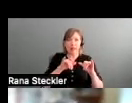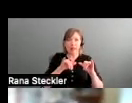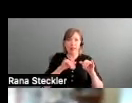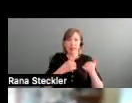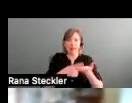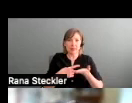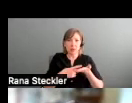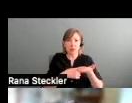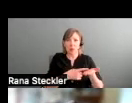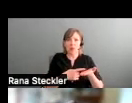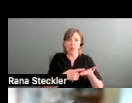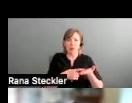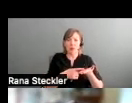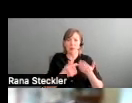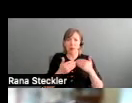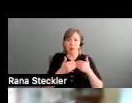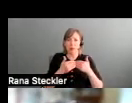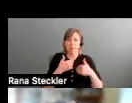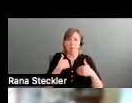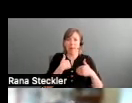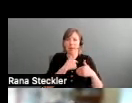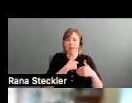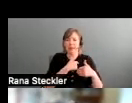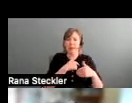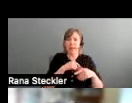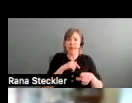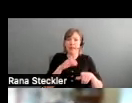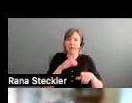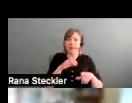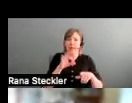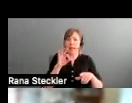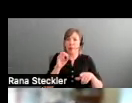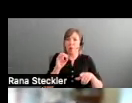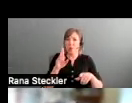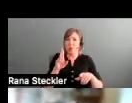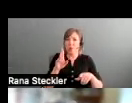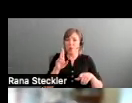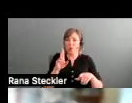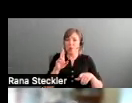as Foucault reminds us. Foucault is